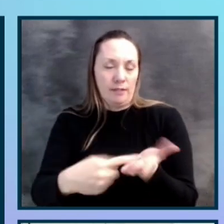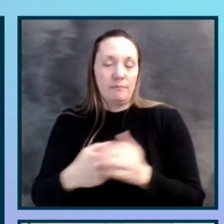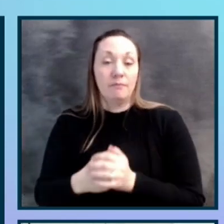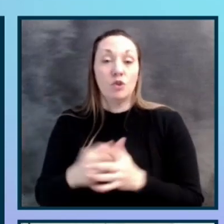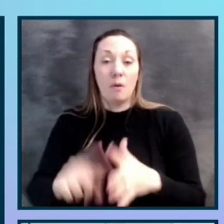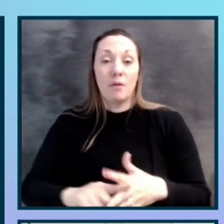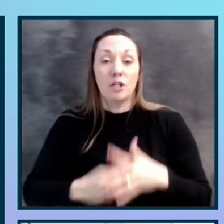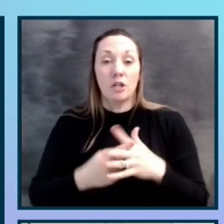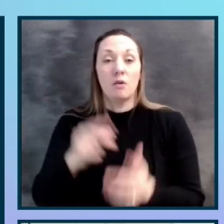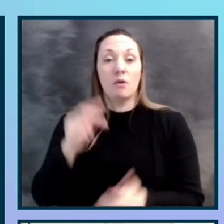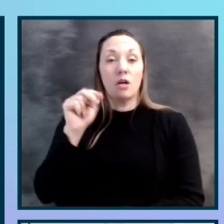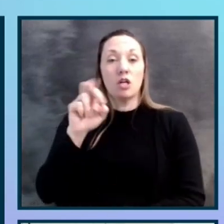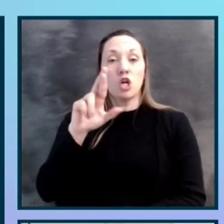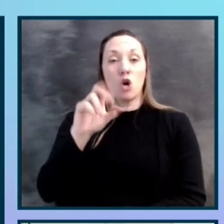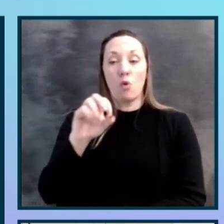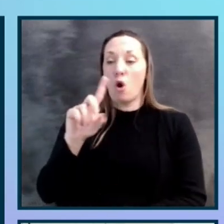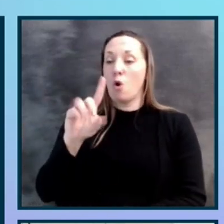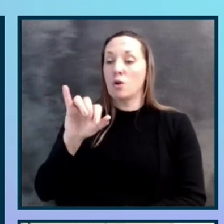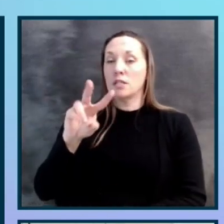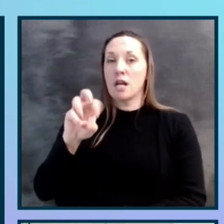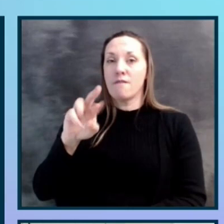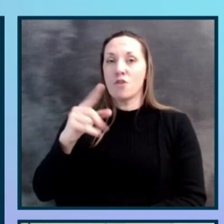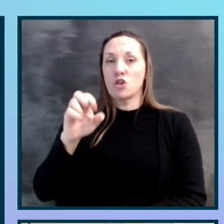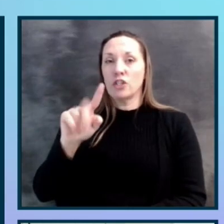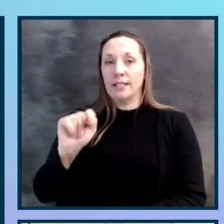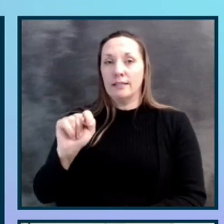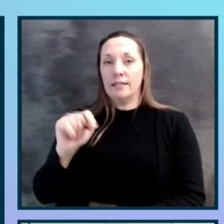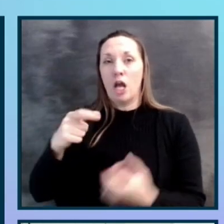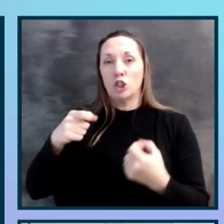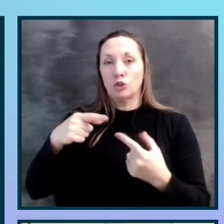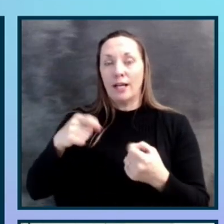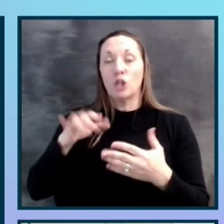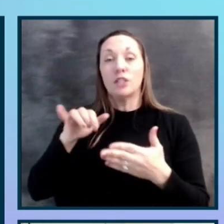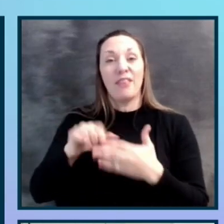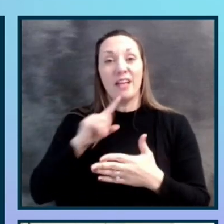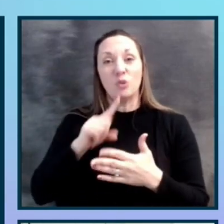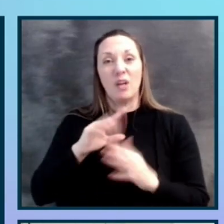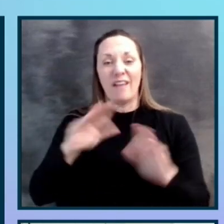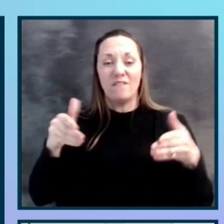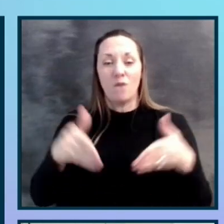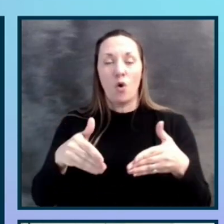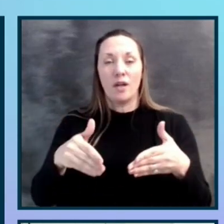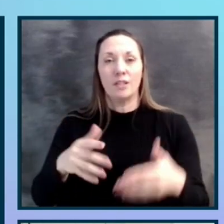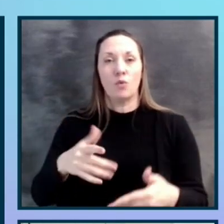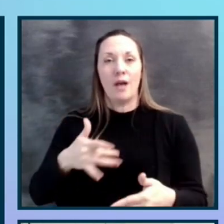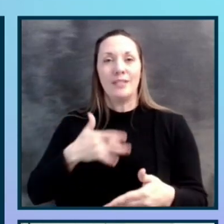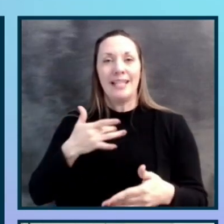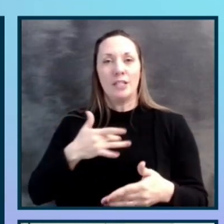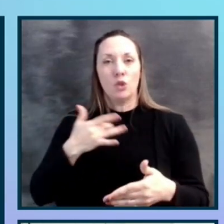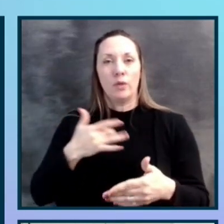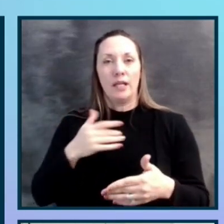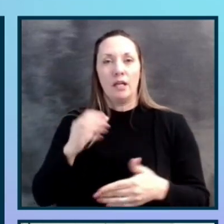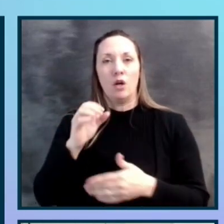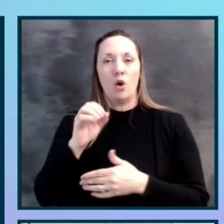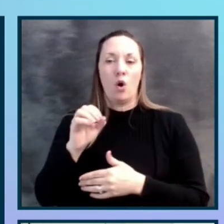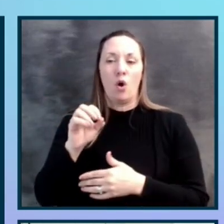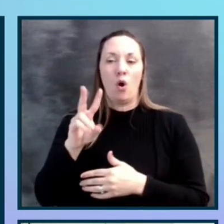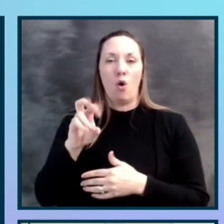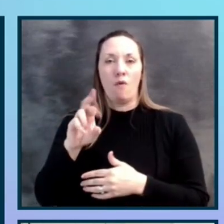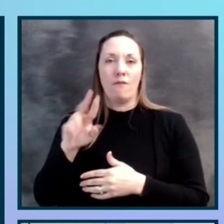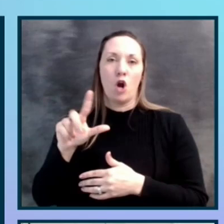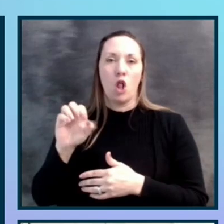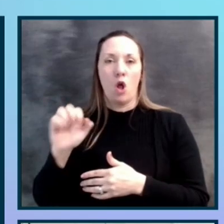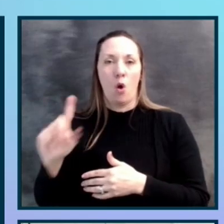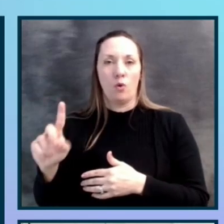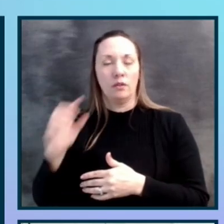with neurodivergent triggers, and this is really focused around sensory overload. It was